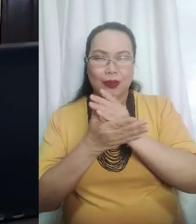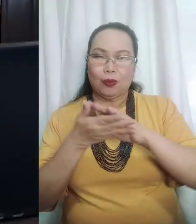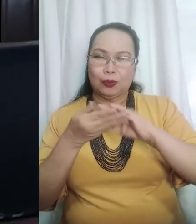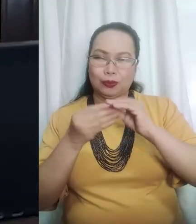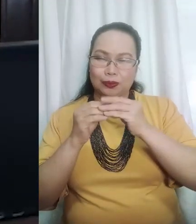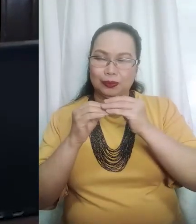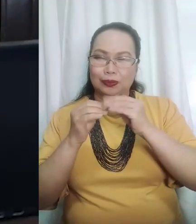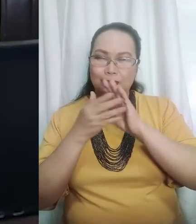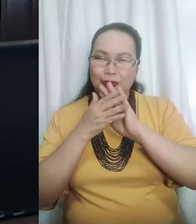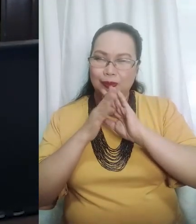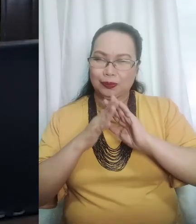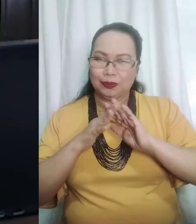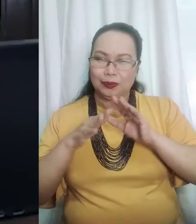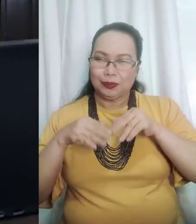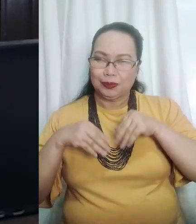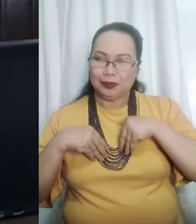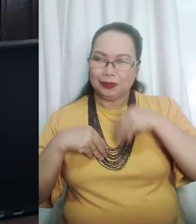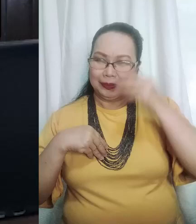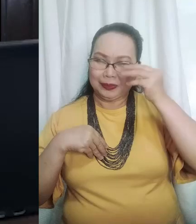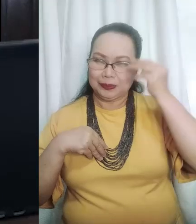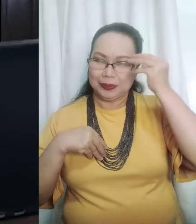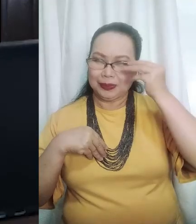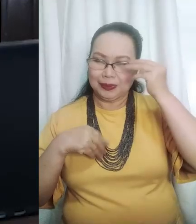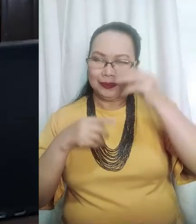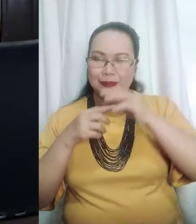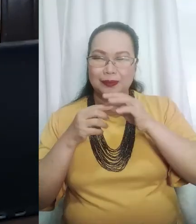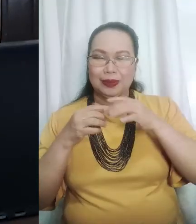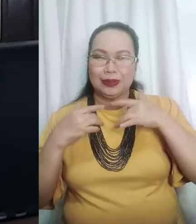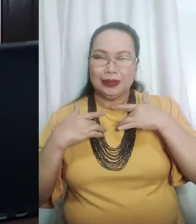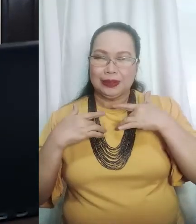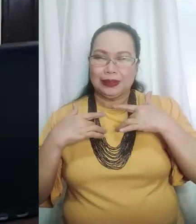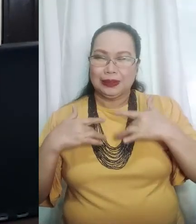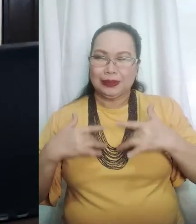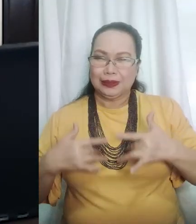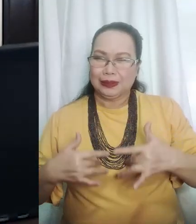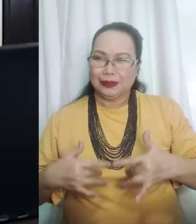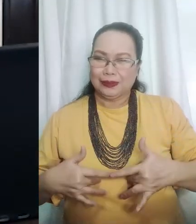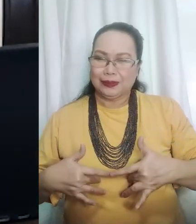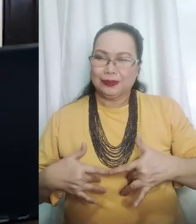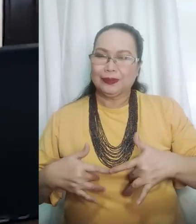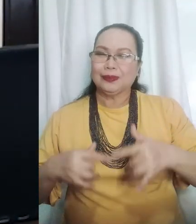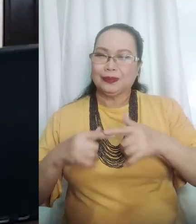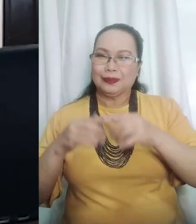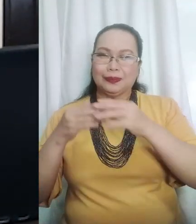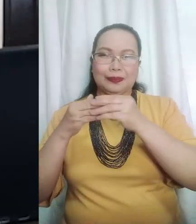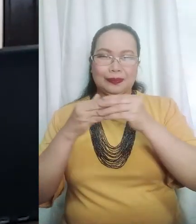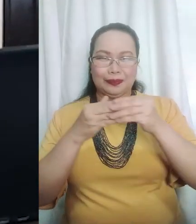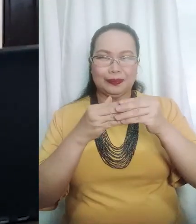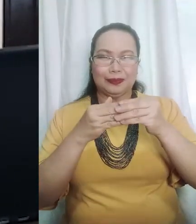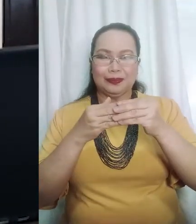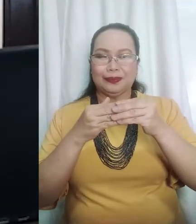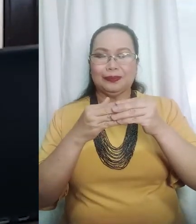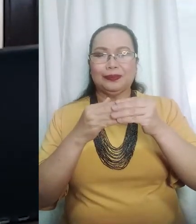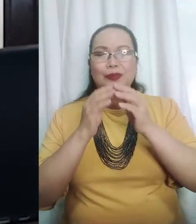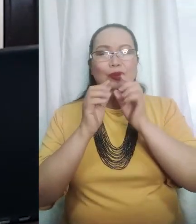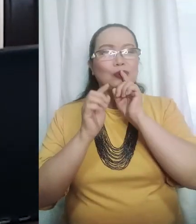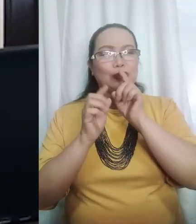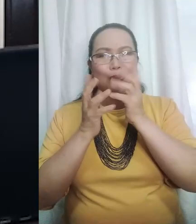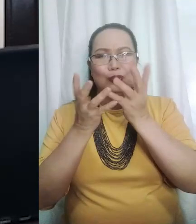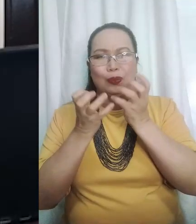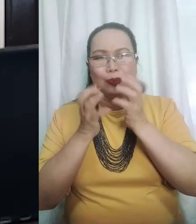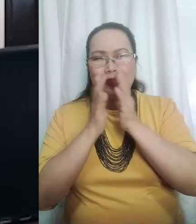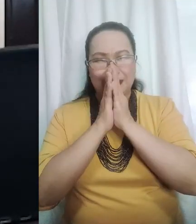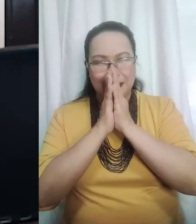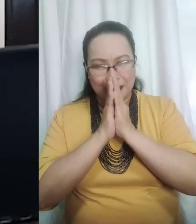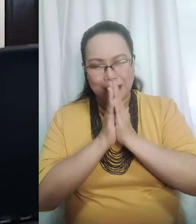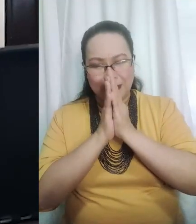I realized that my despair led me to desperately pray, ask,